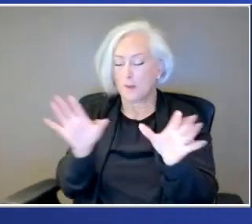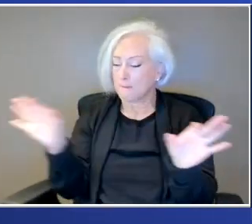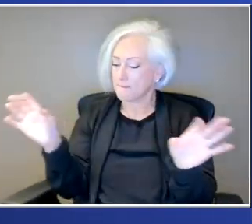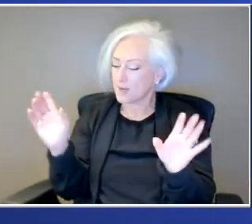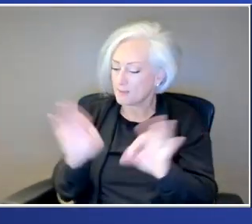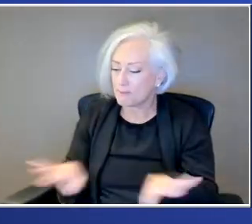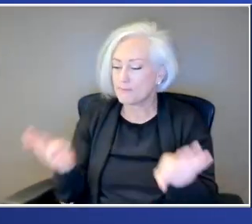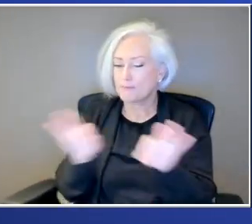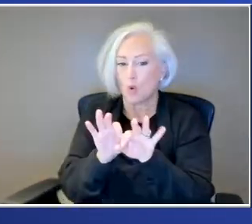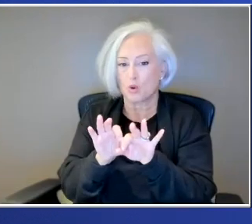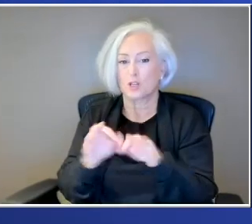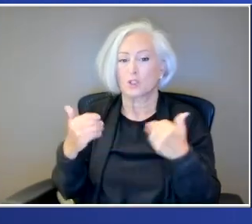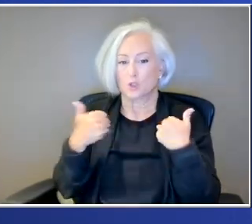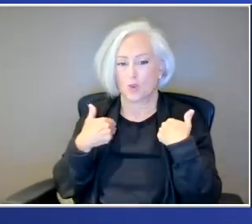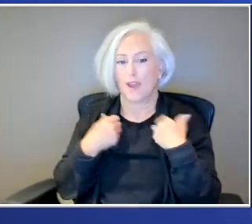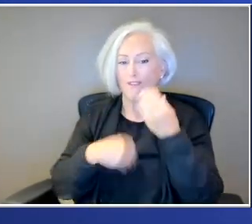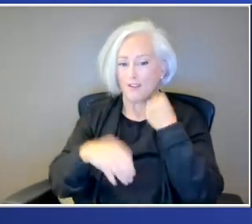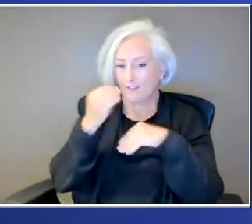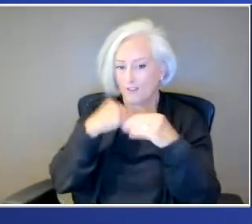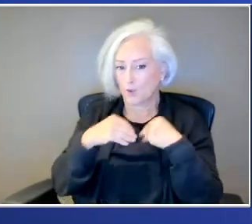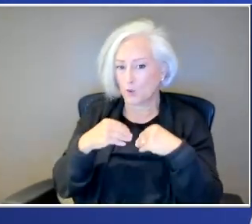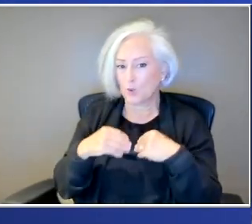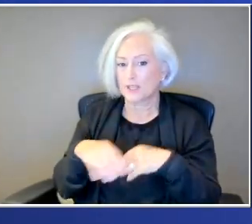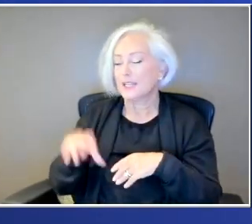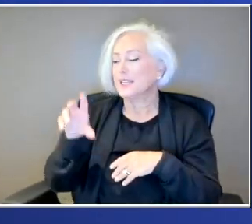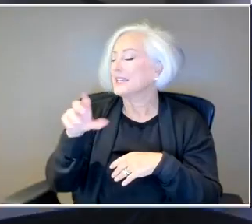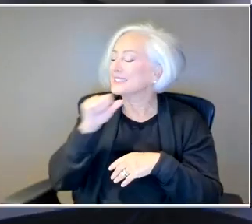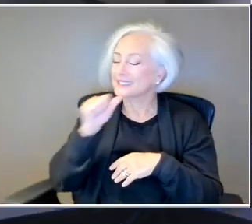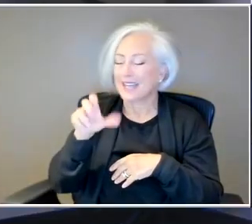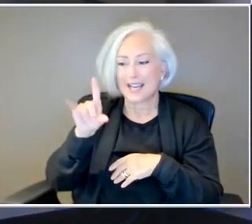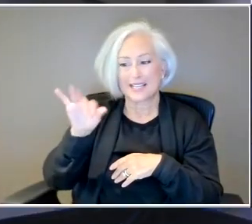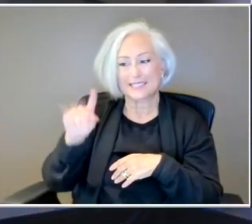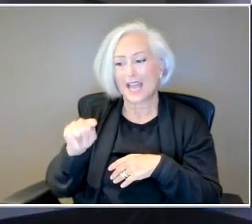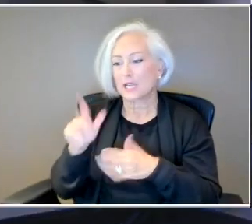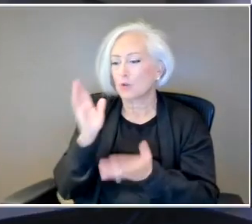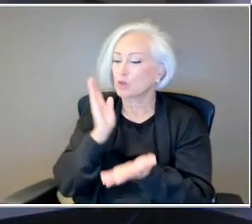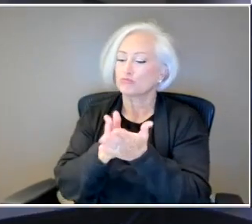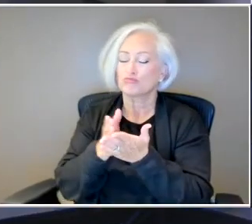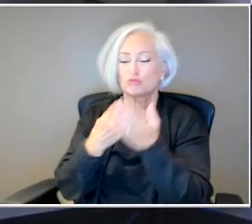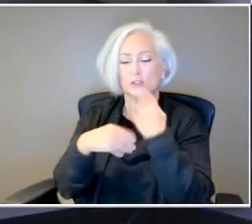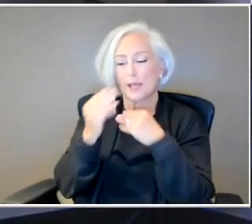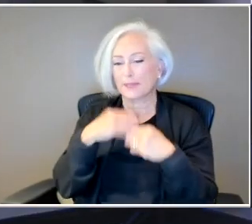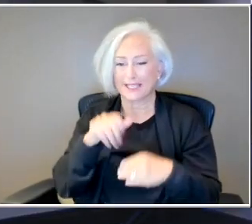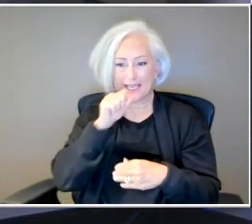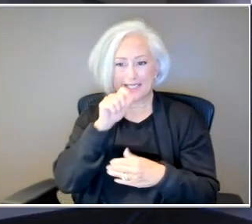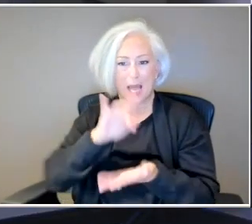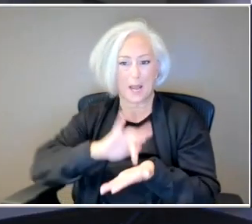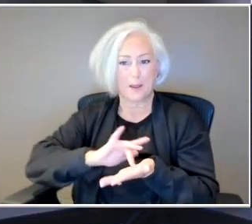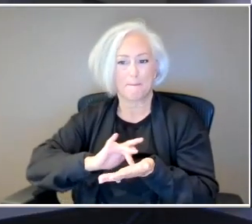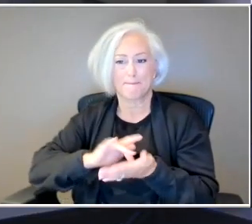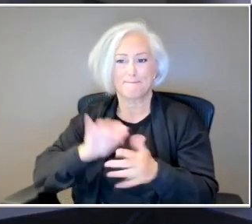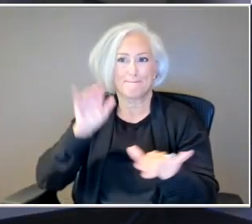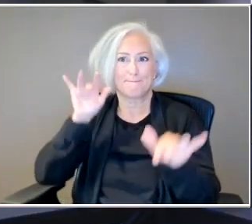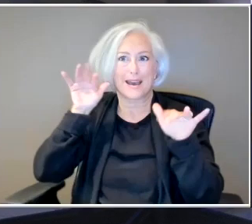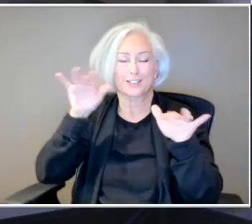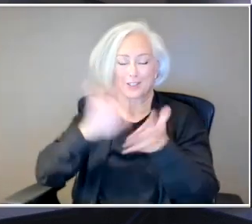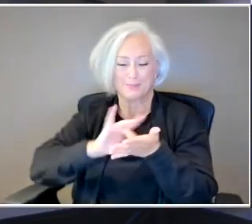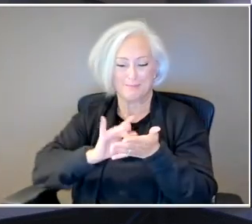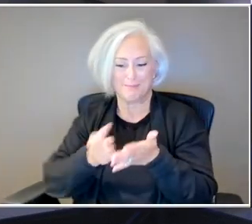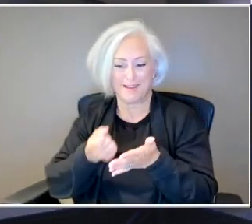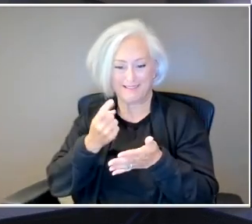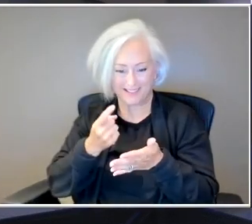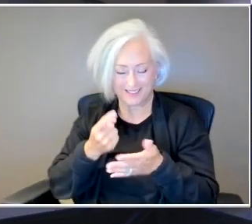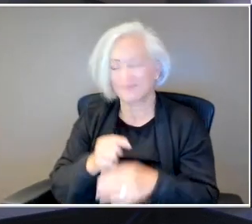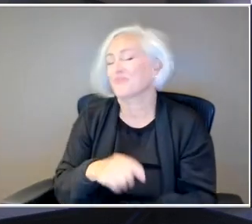not, a diet where we don't eat. Yeah. This is not a magic injection, magic pill. No. Cynthia is a good patient then, because she's really being